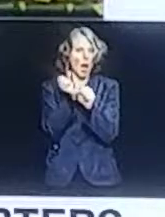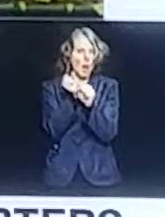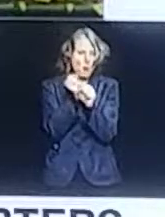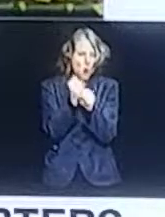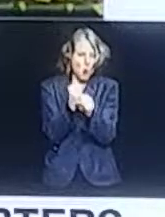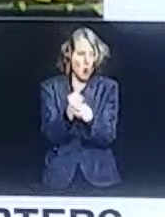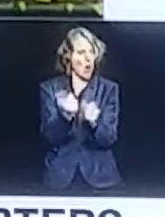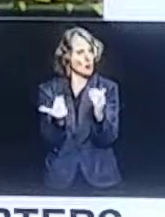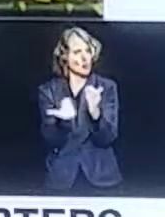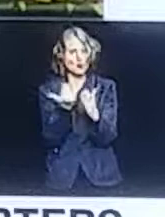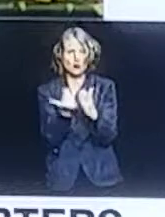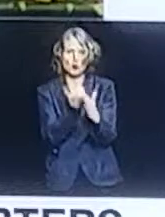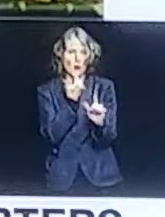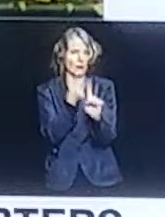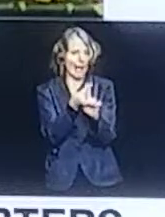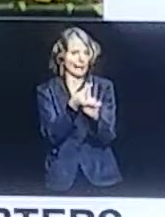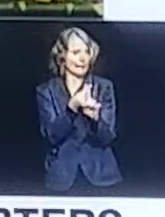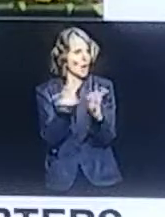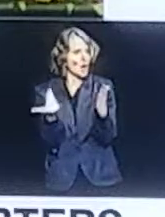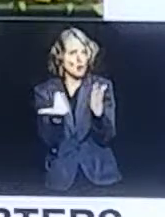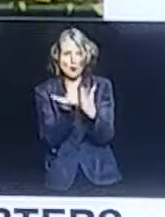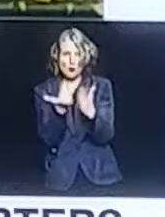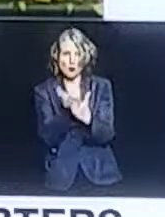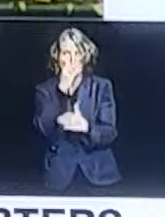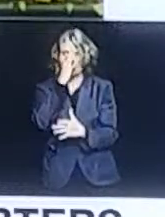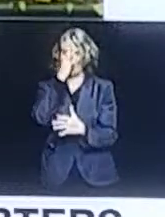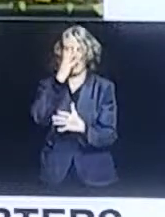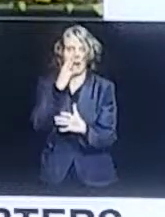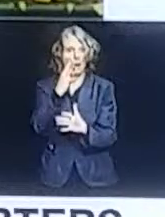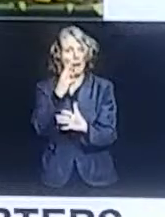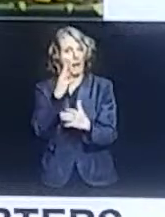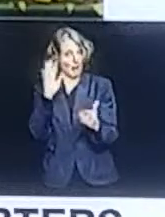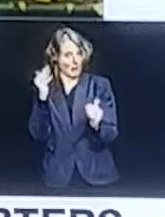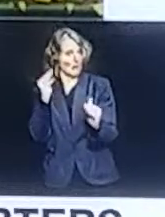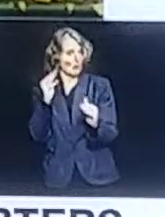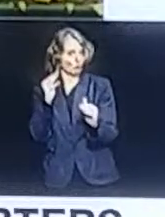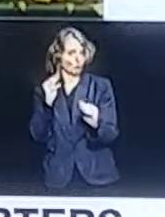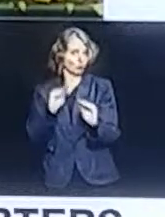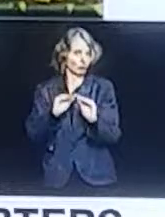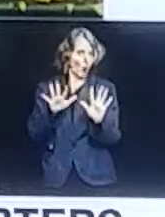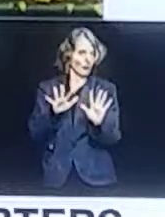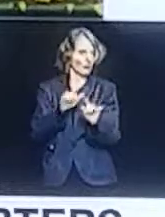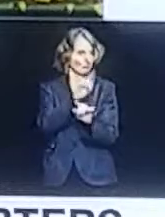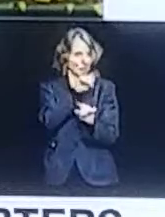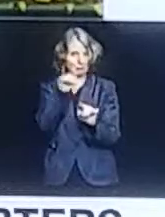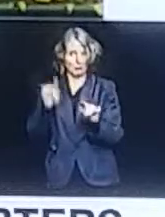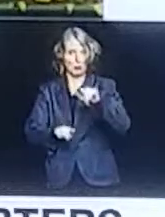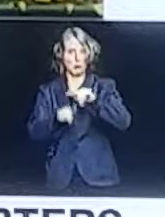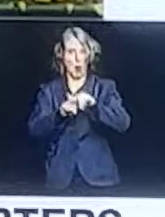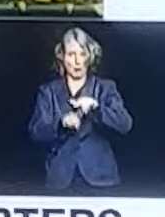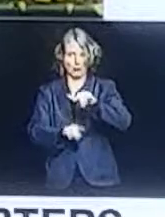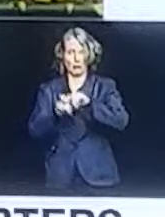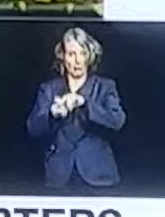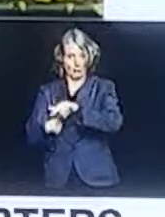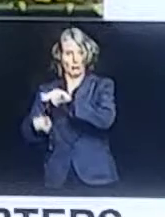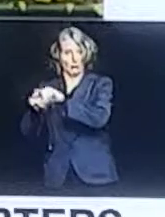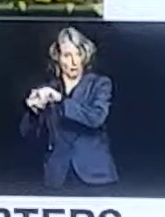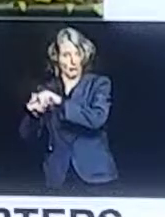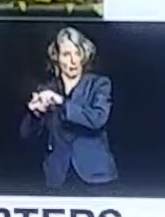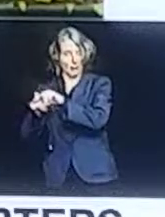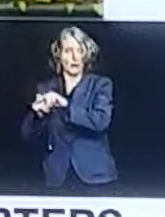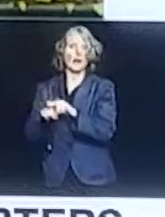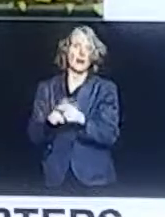vaccine production lines. It's normal that some companies will see challenges. That's why we